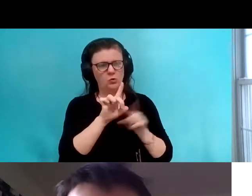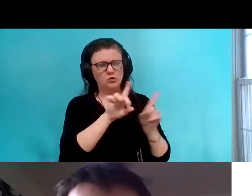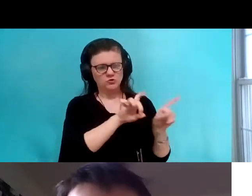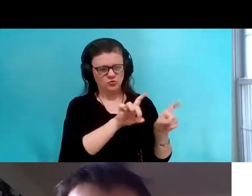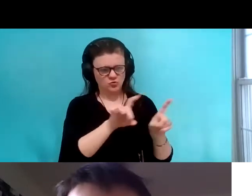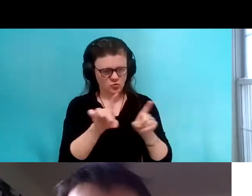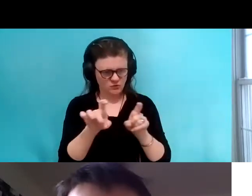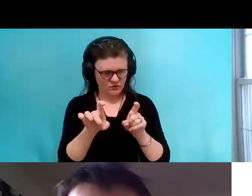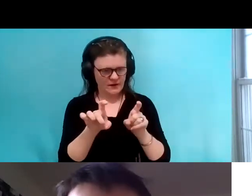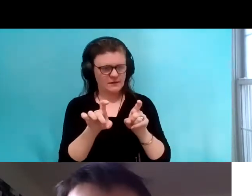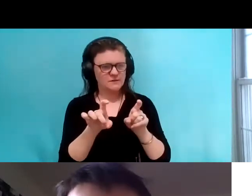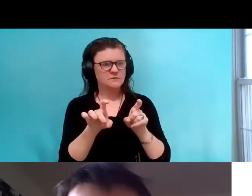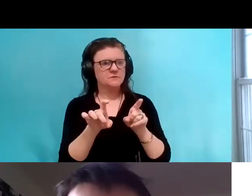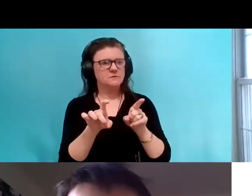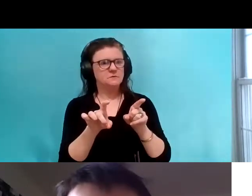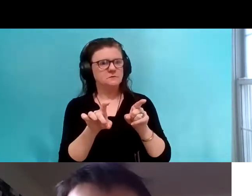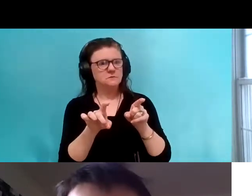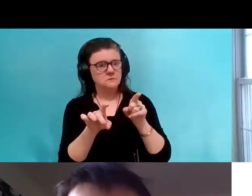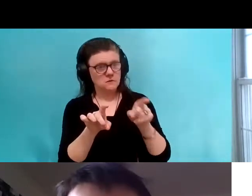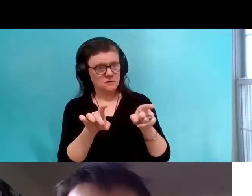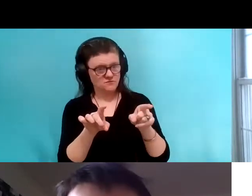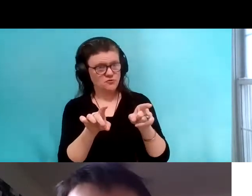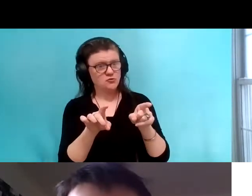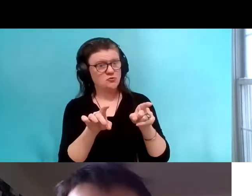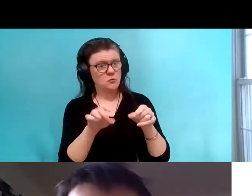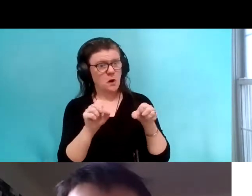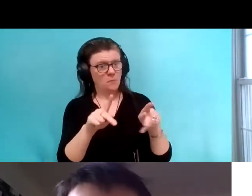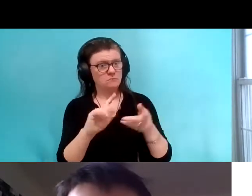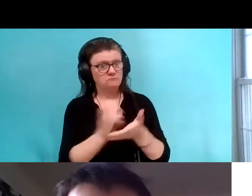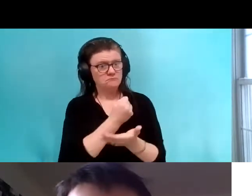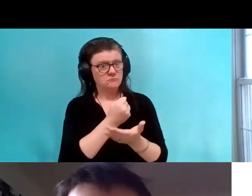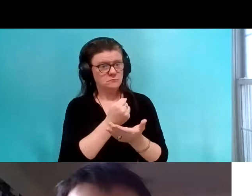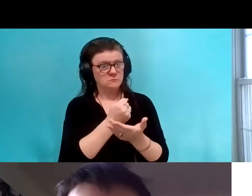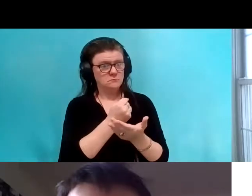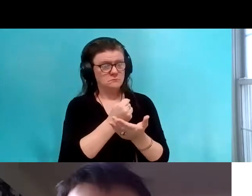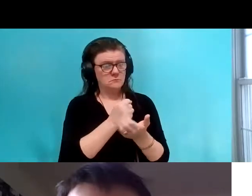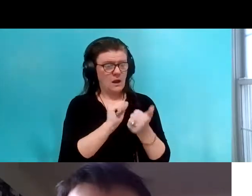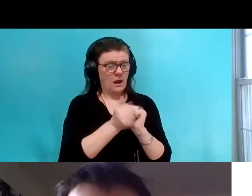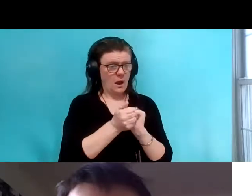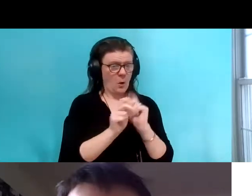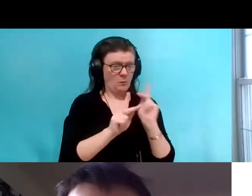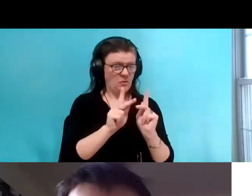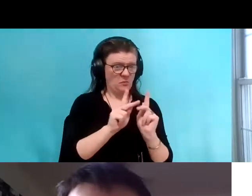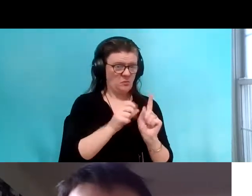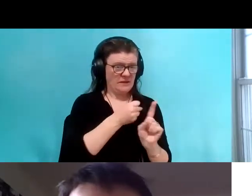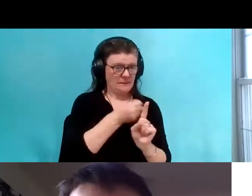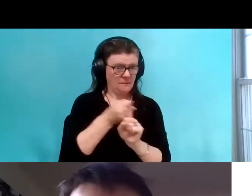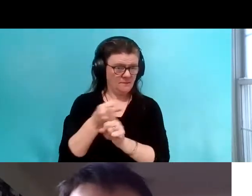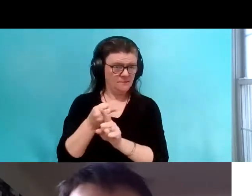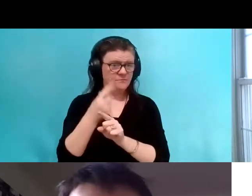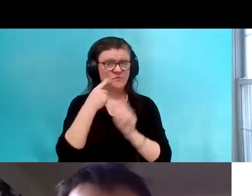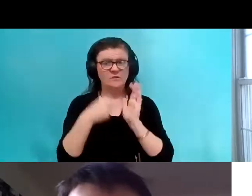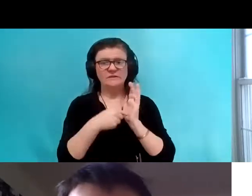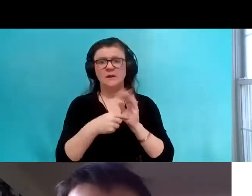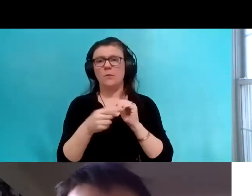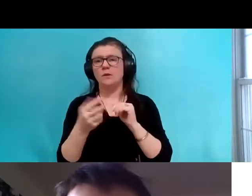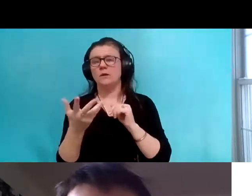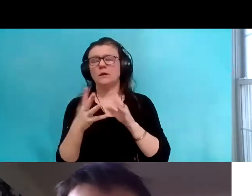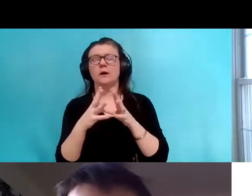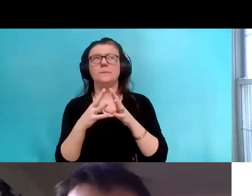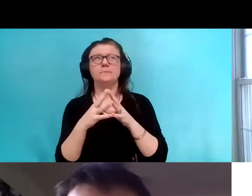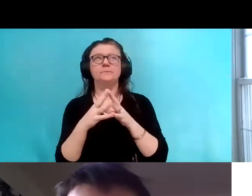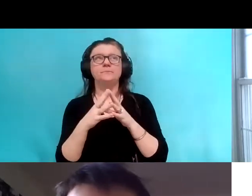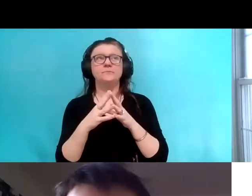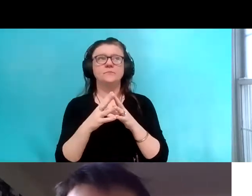how members of households might be impacted by issues differently? So the specific example given here is in terms of